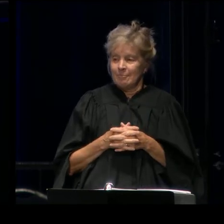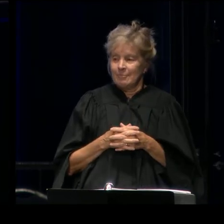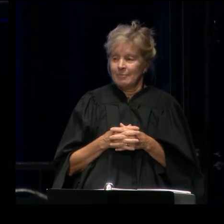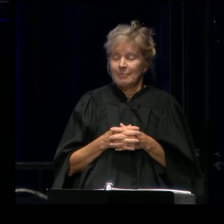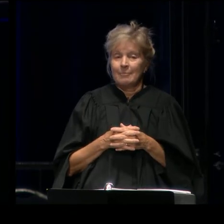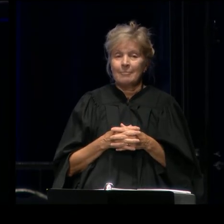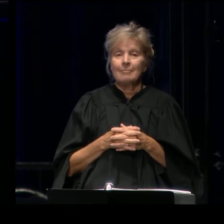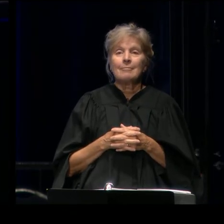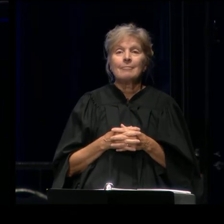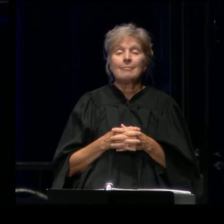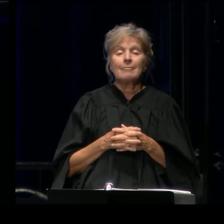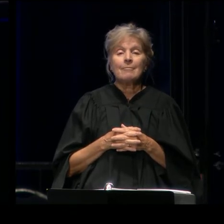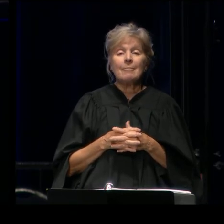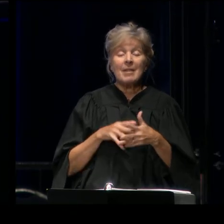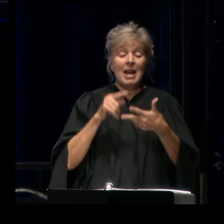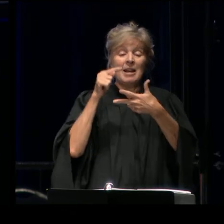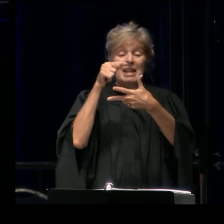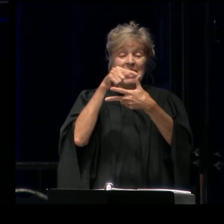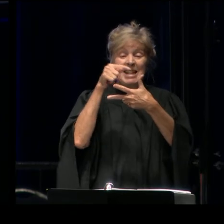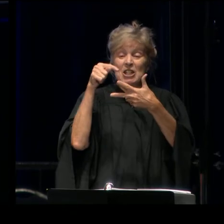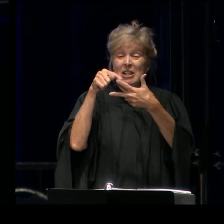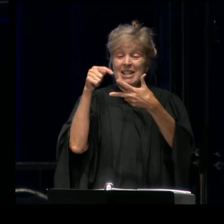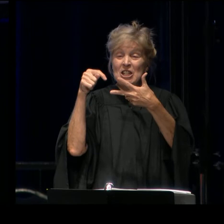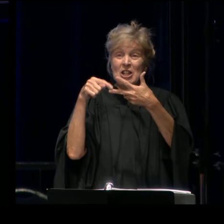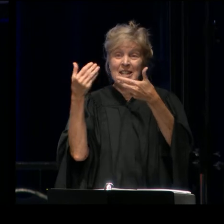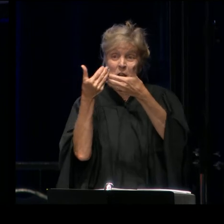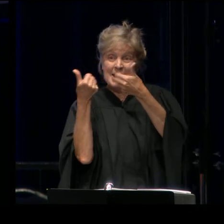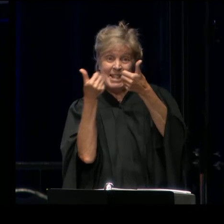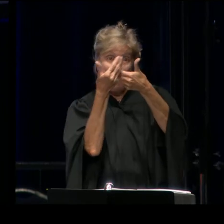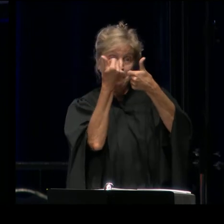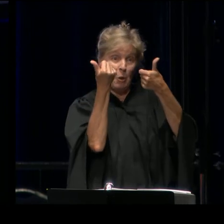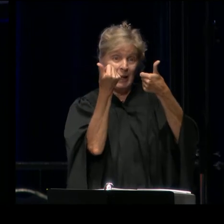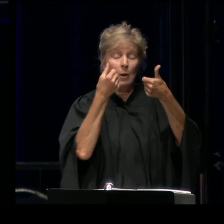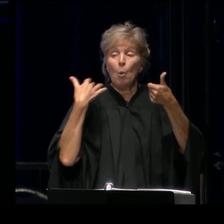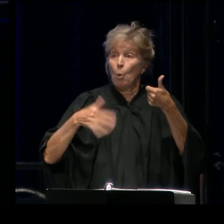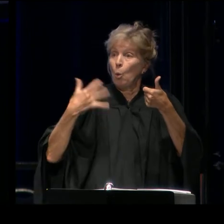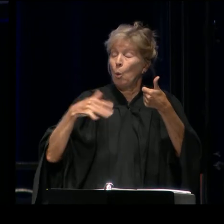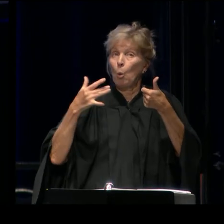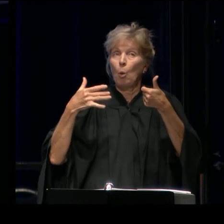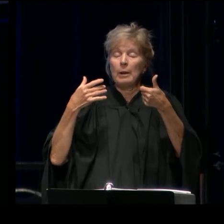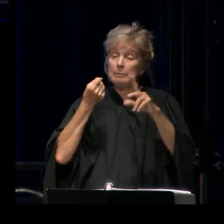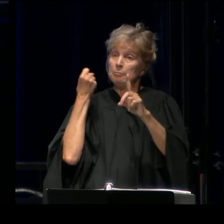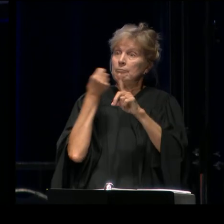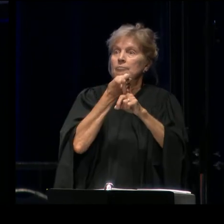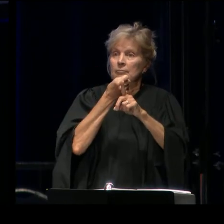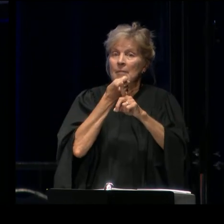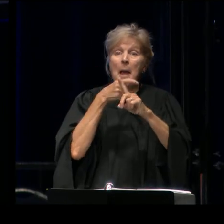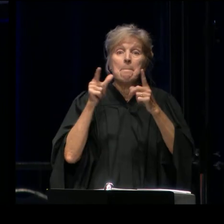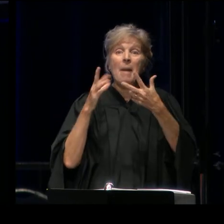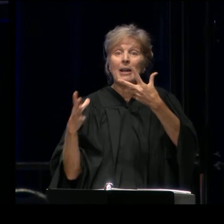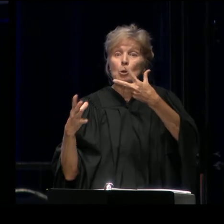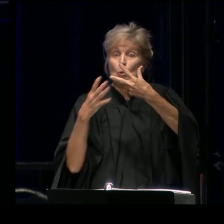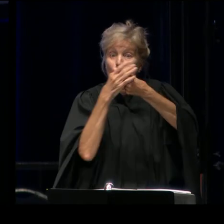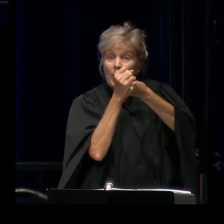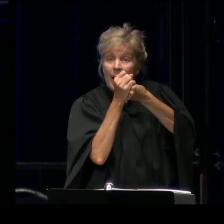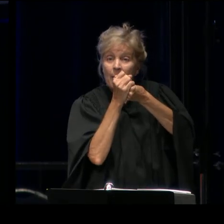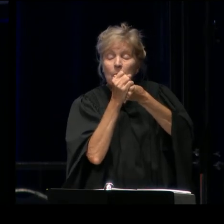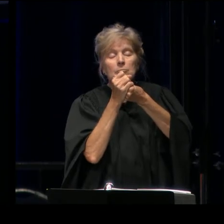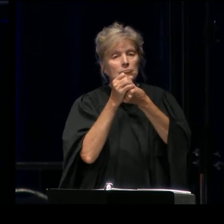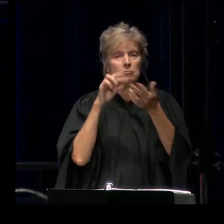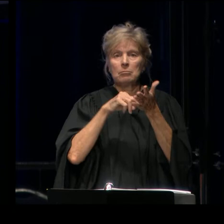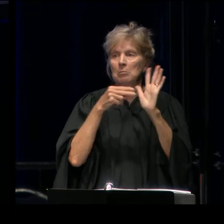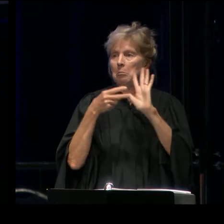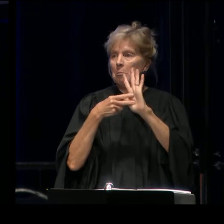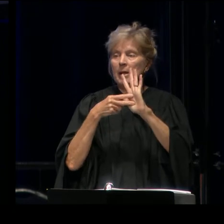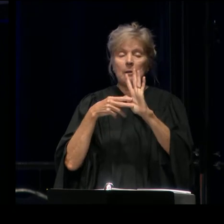Each of these on its own is a significant milestone. Together, they represent an evolution that